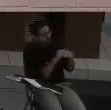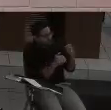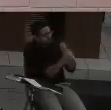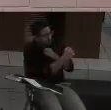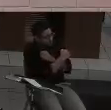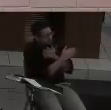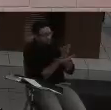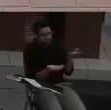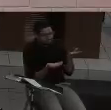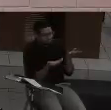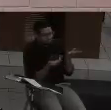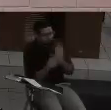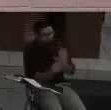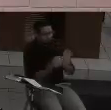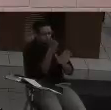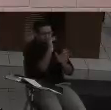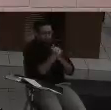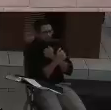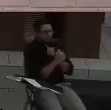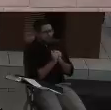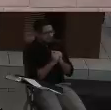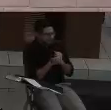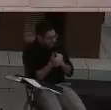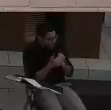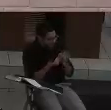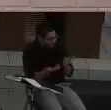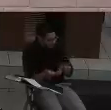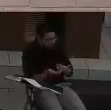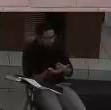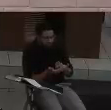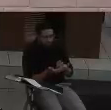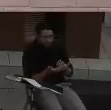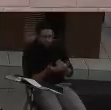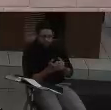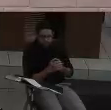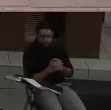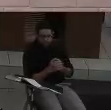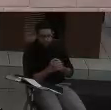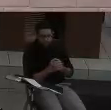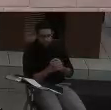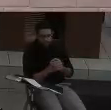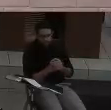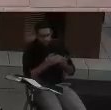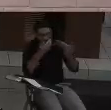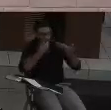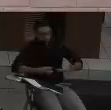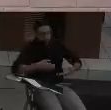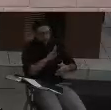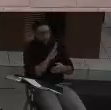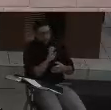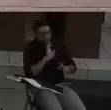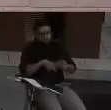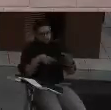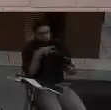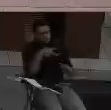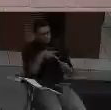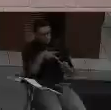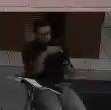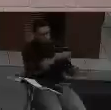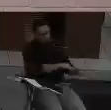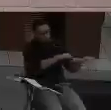even the Gentiles do the same? Be perfect, therefore, as your heavenly Creator is